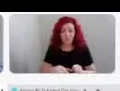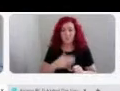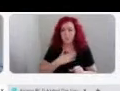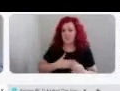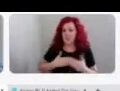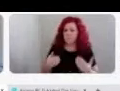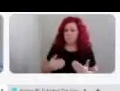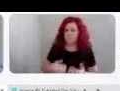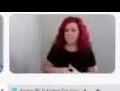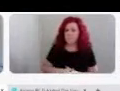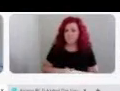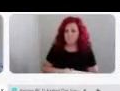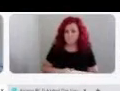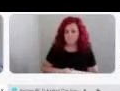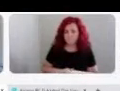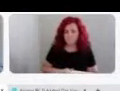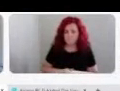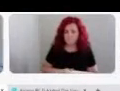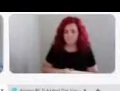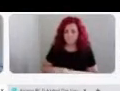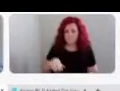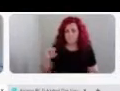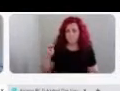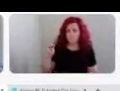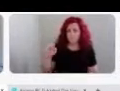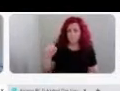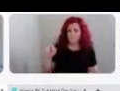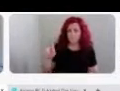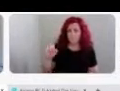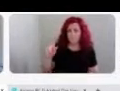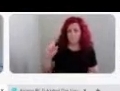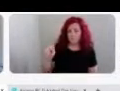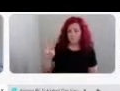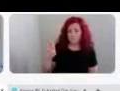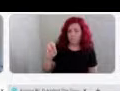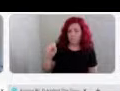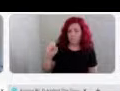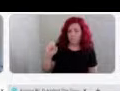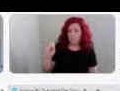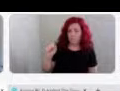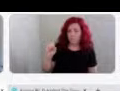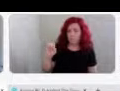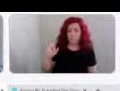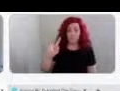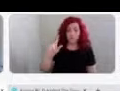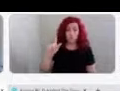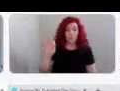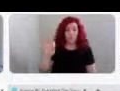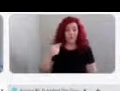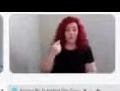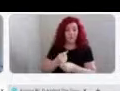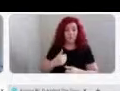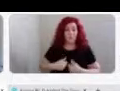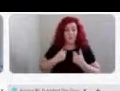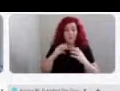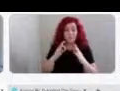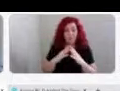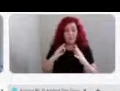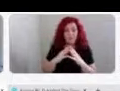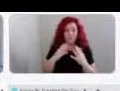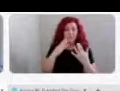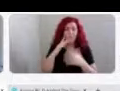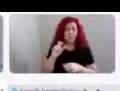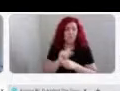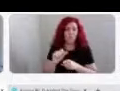proceed my name is marilyn weissman i'm a 29-year resident of the city of flagstaff thank you for the work you're doing on this